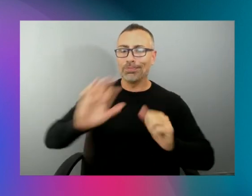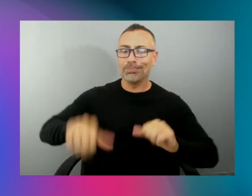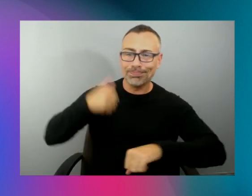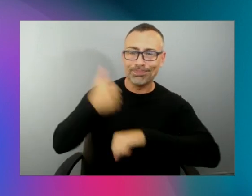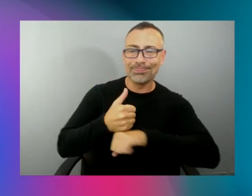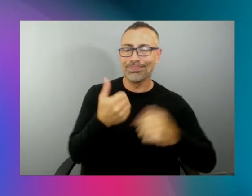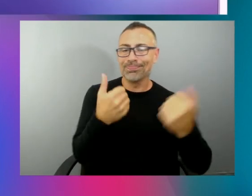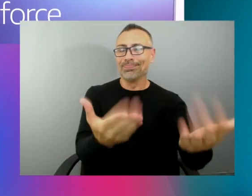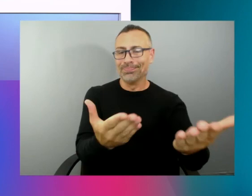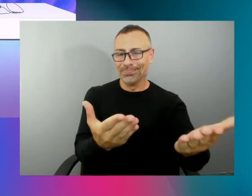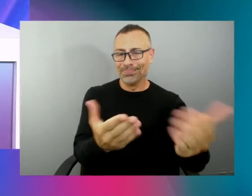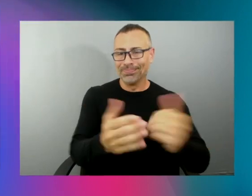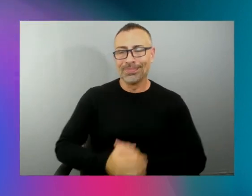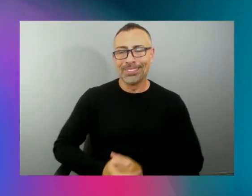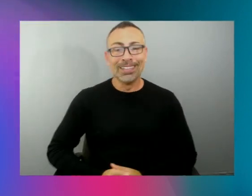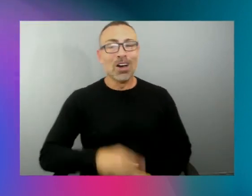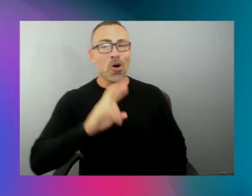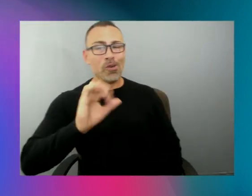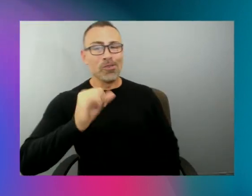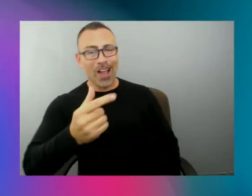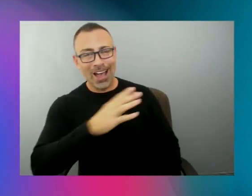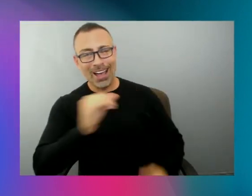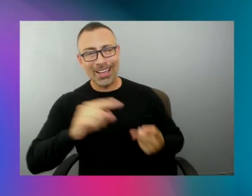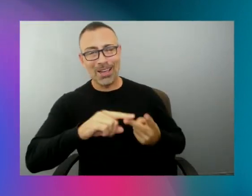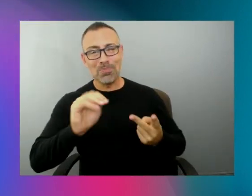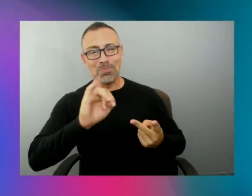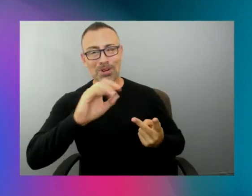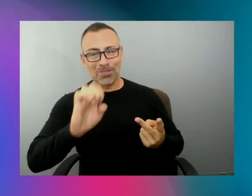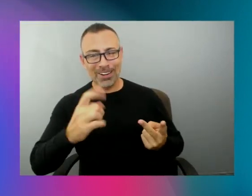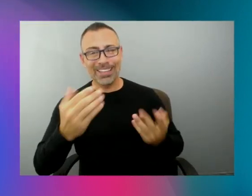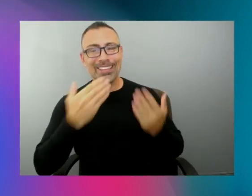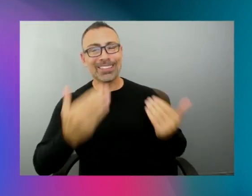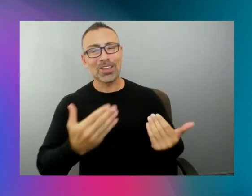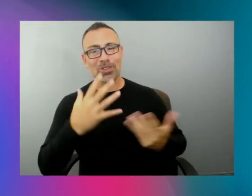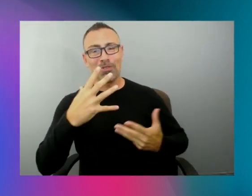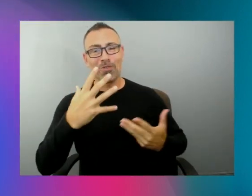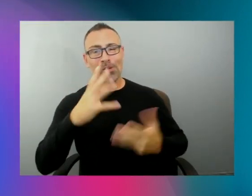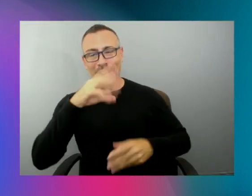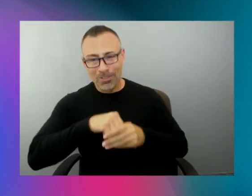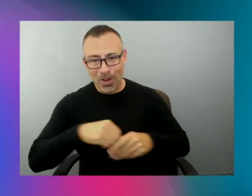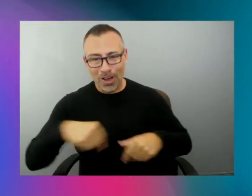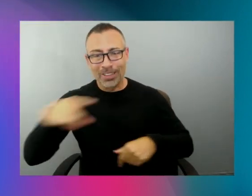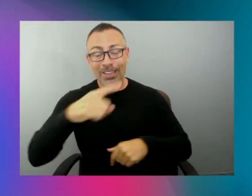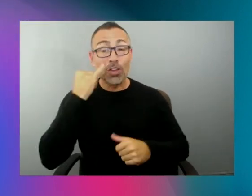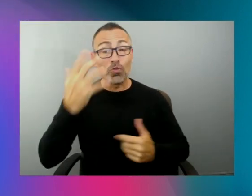us. And go check out Raghav's blog if you want to get started working with AWS